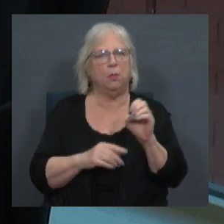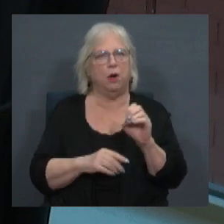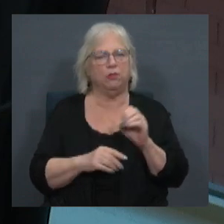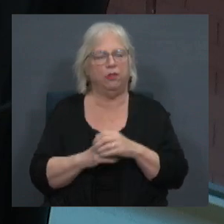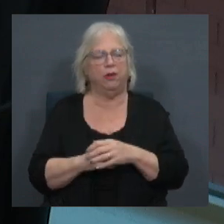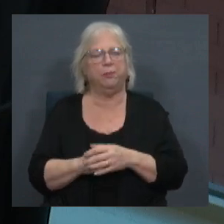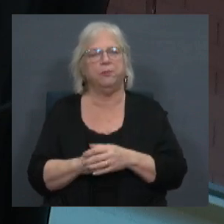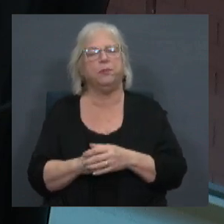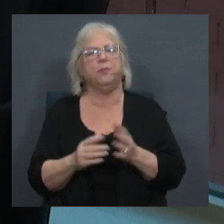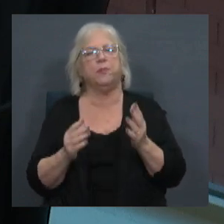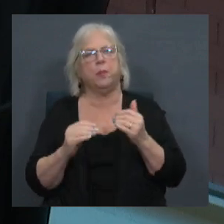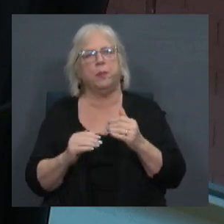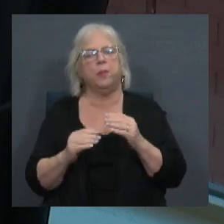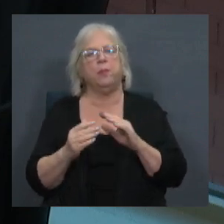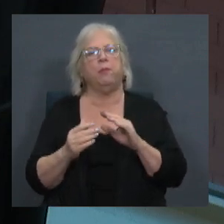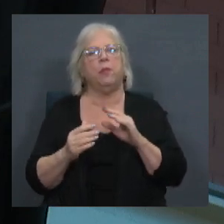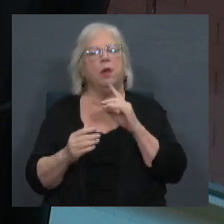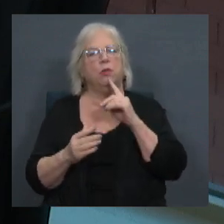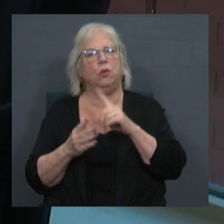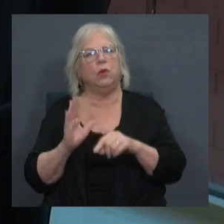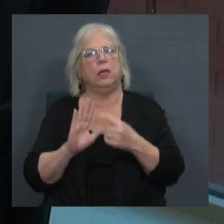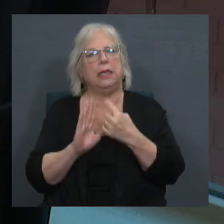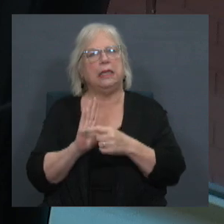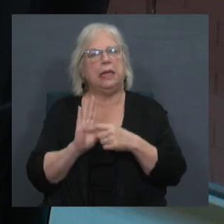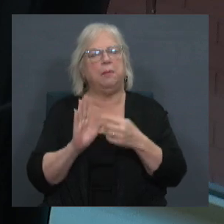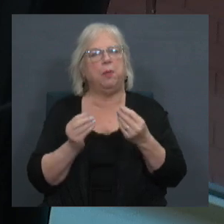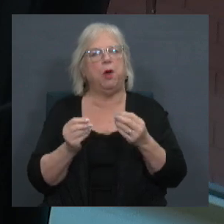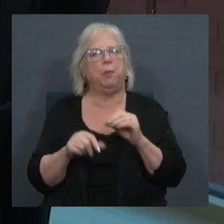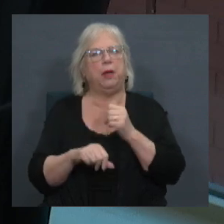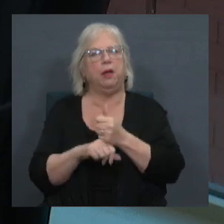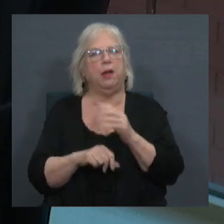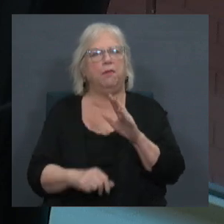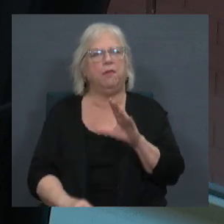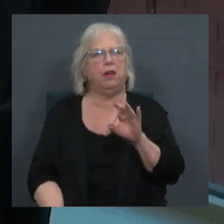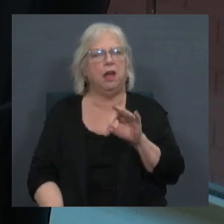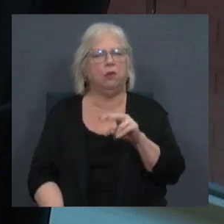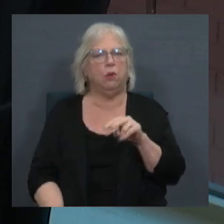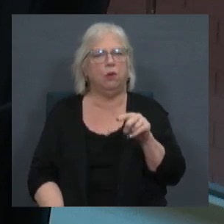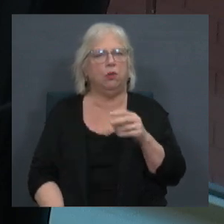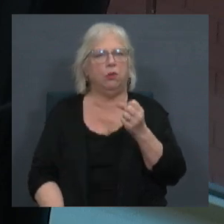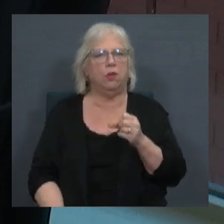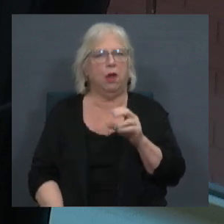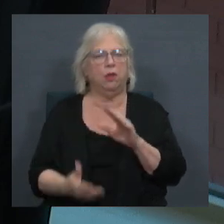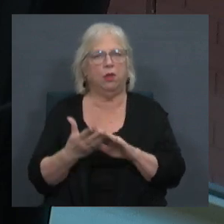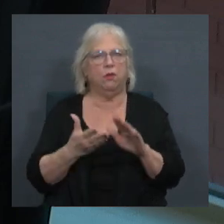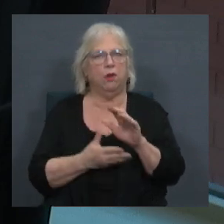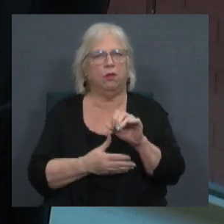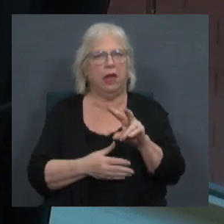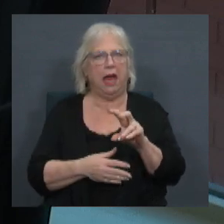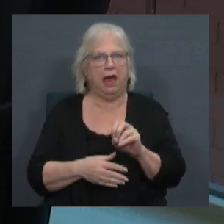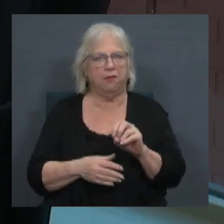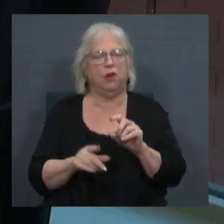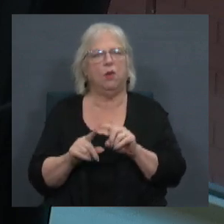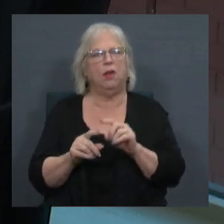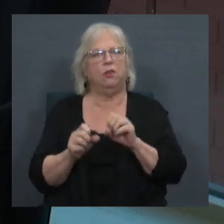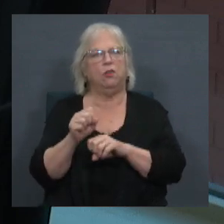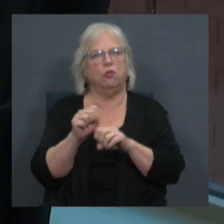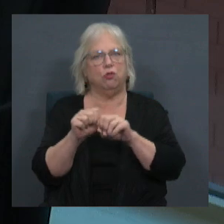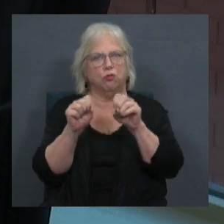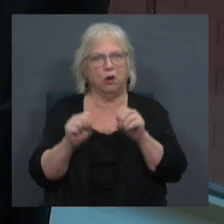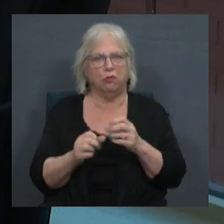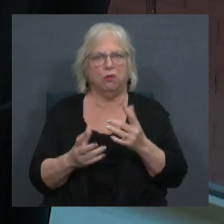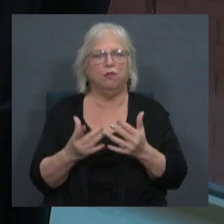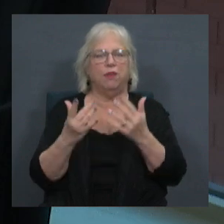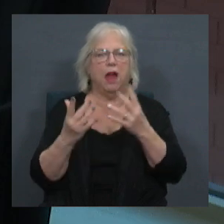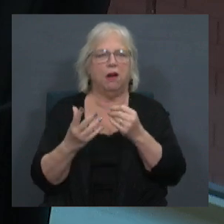other purposes. An ordinance to condemn the property located at 5922 South University Avenue, Little Rock, Arkansas, as a structural fire and